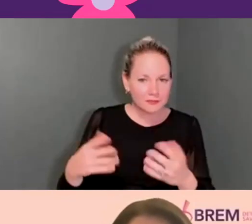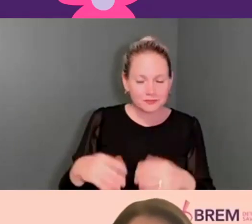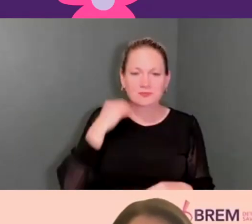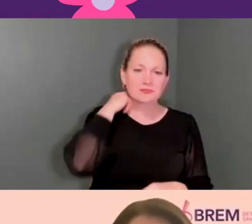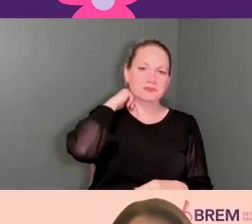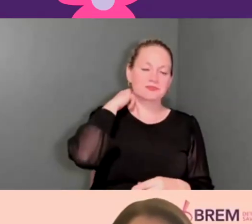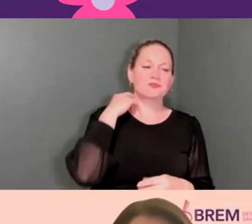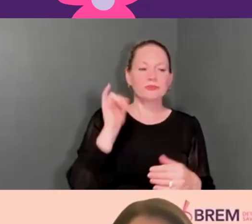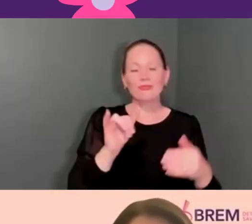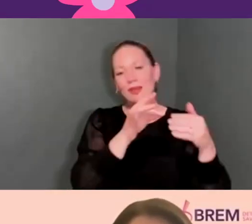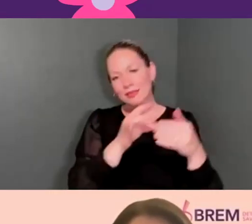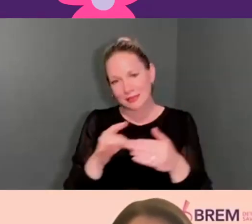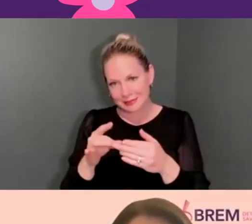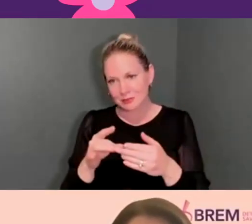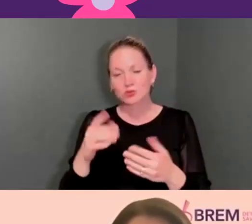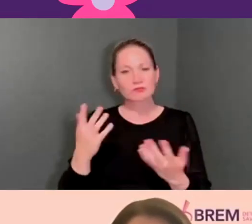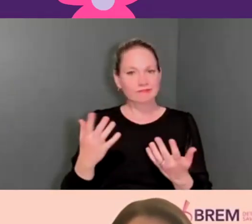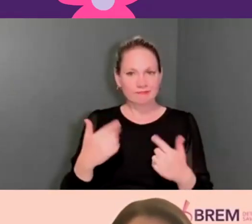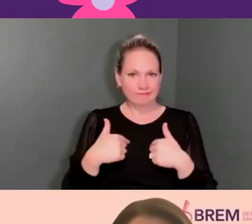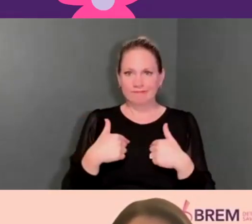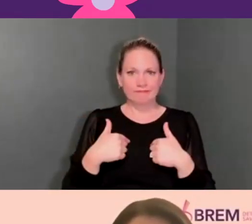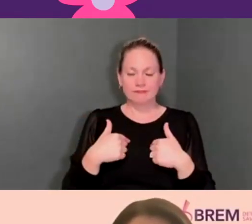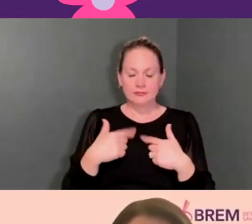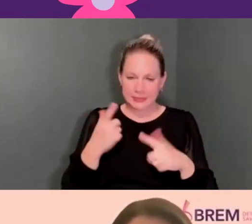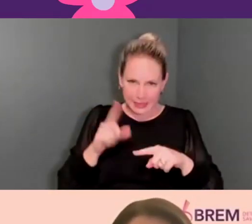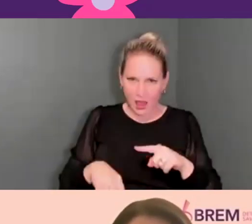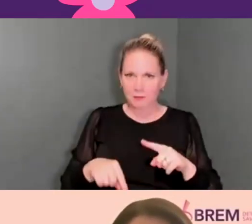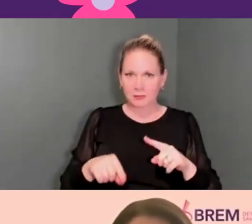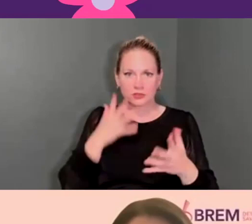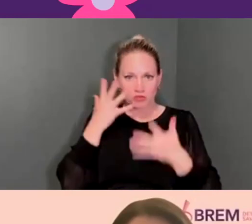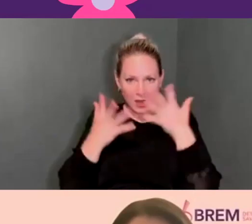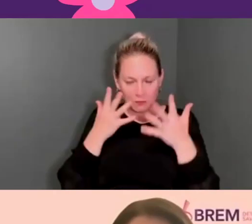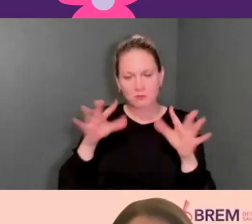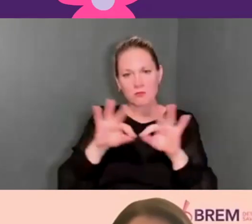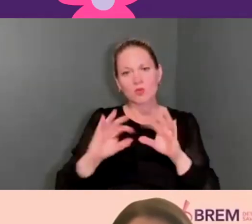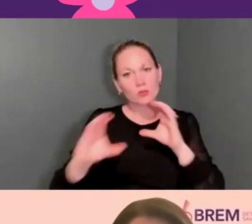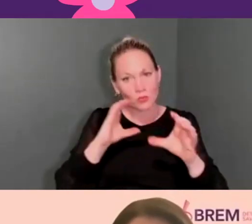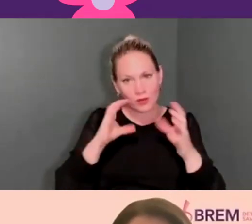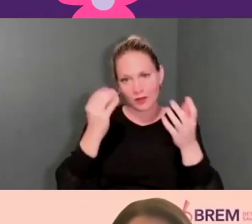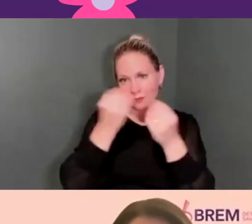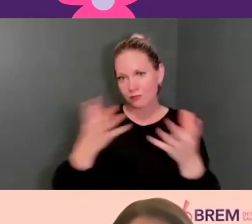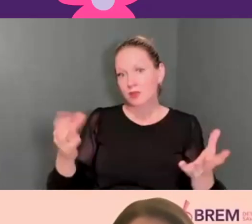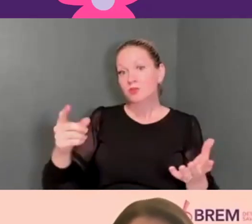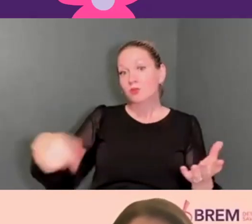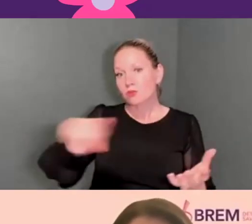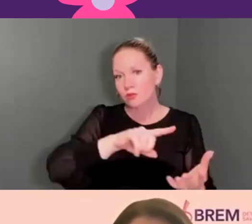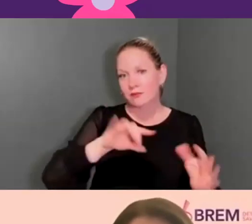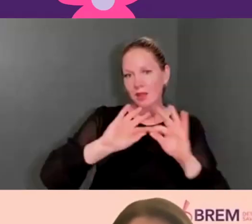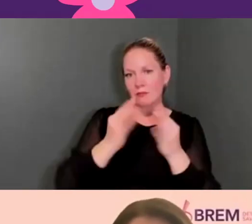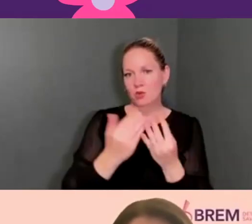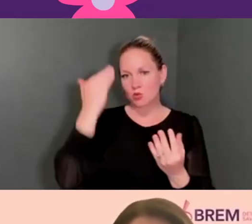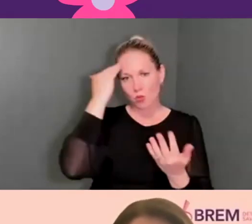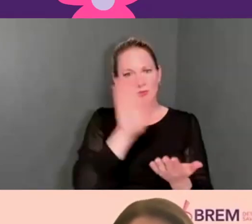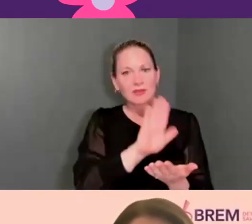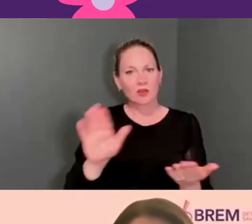into not being ashamed of it so that you can let your family know and everybody can be aware of what their risks really are when it comes to it. Now,